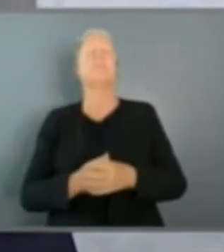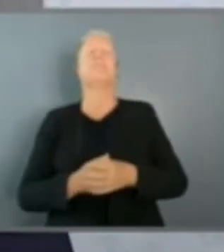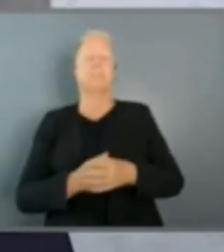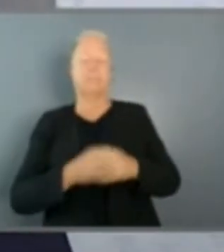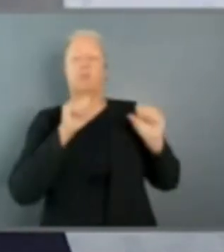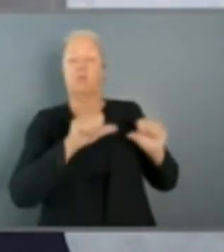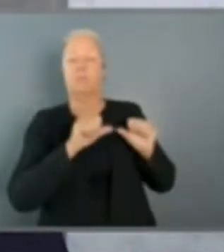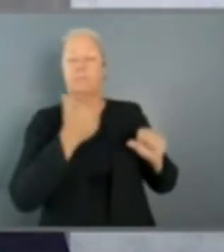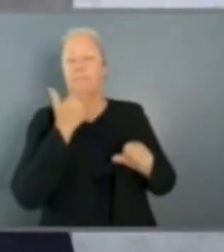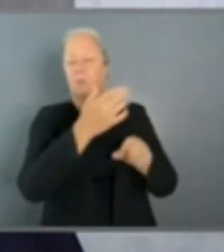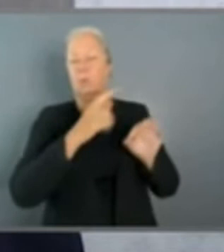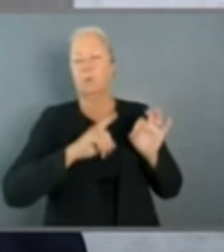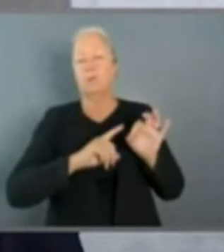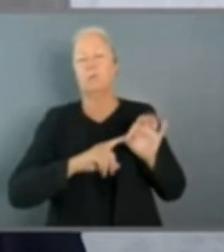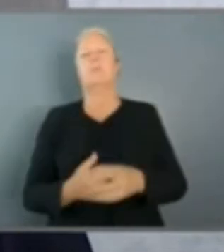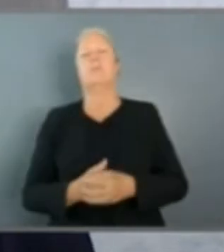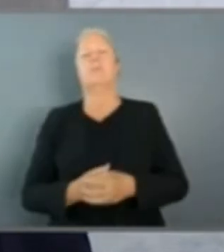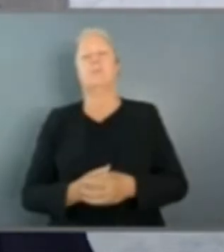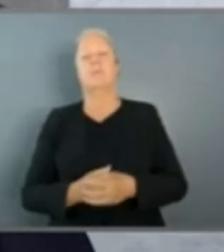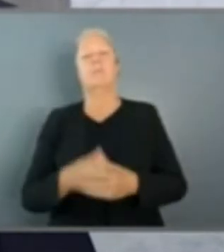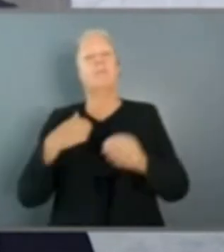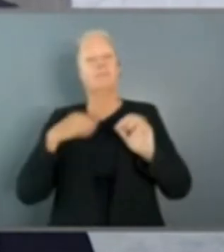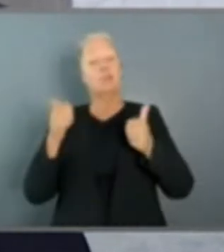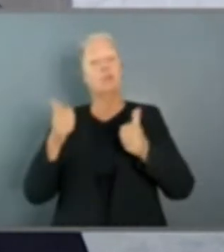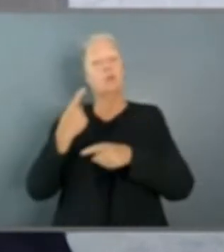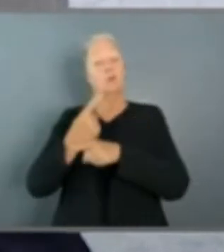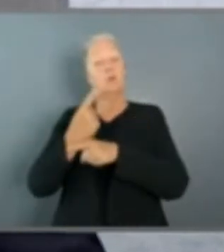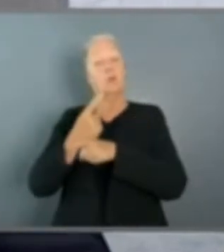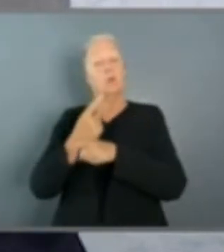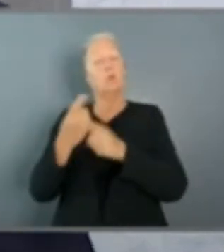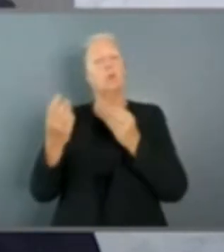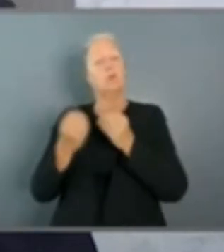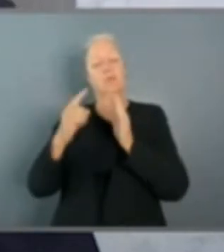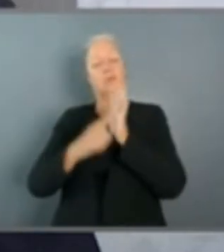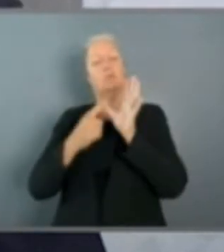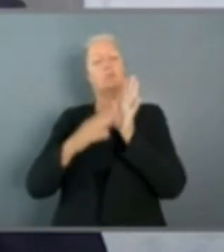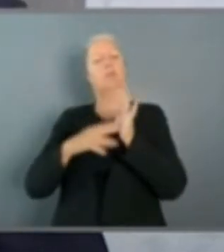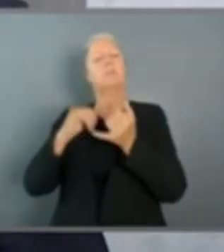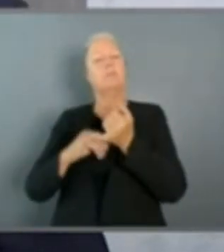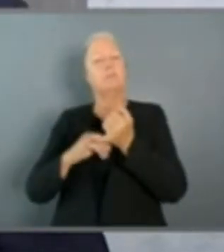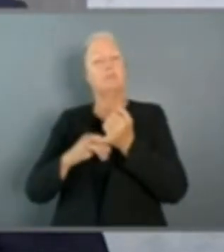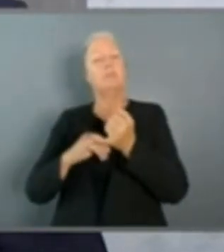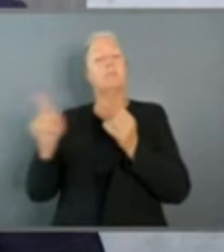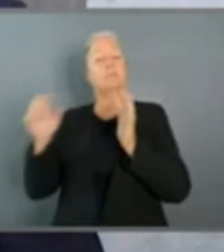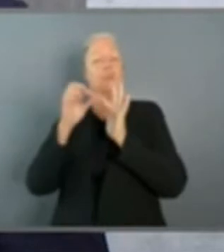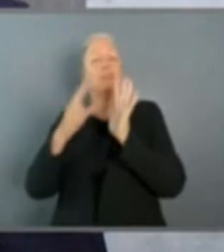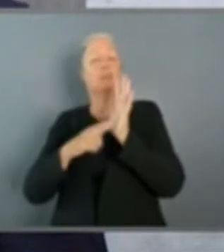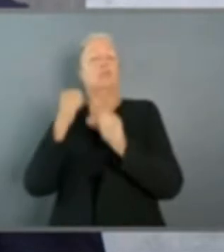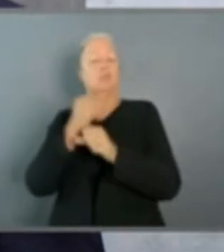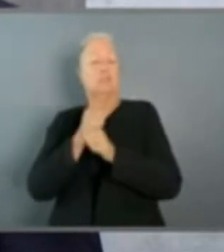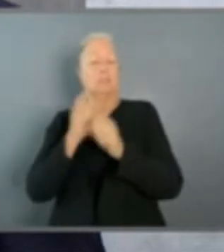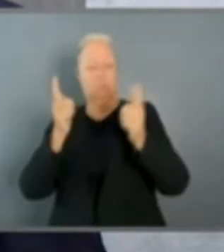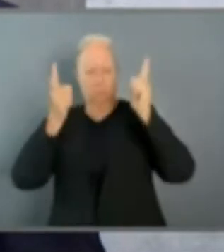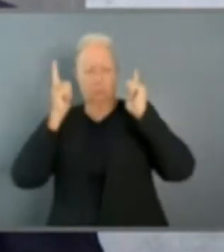taking place yesterday up in Wewak, I actually spoke to James as he was accompanying Sir Michael's body to